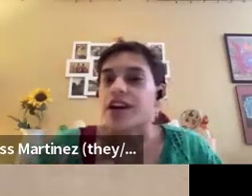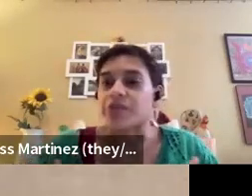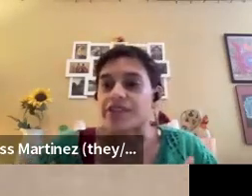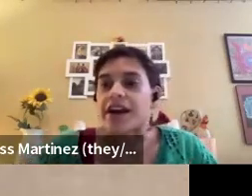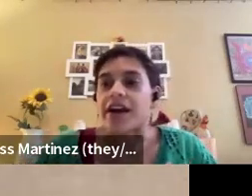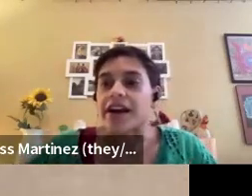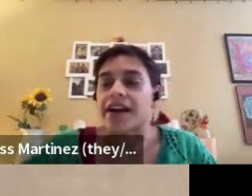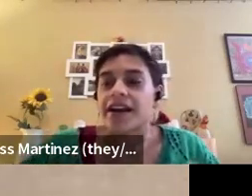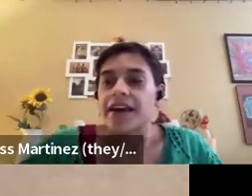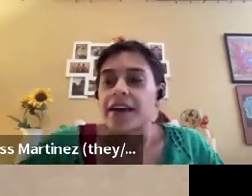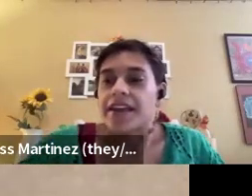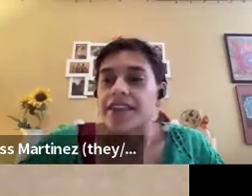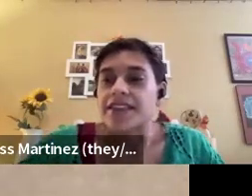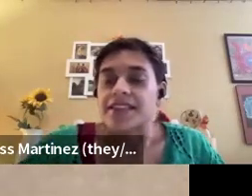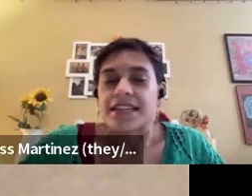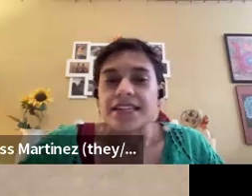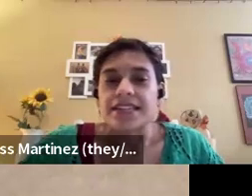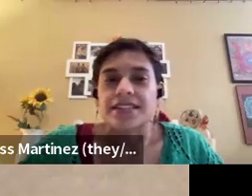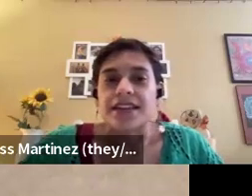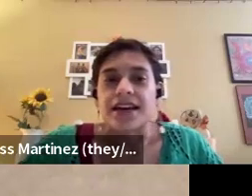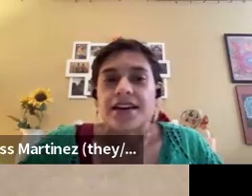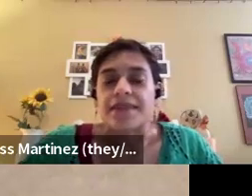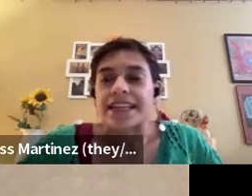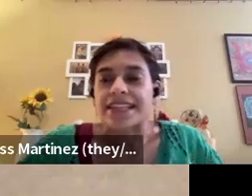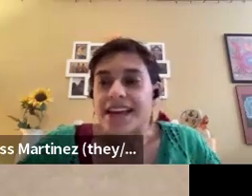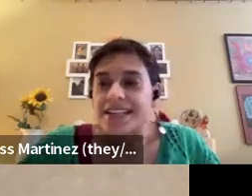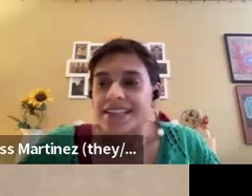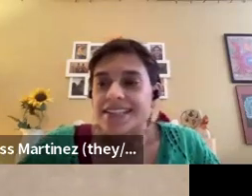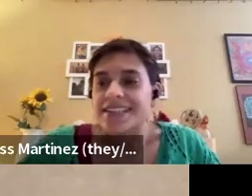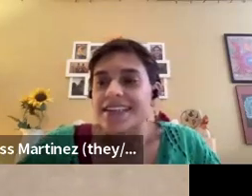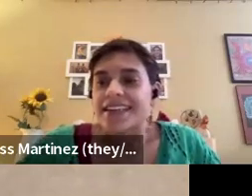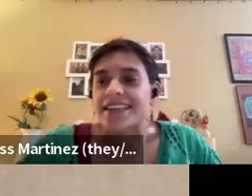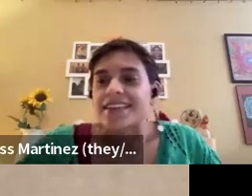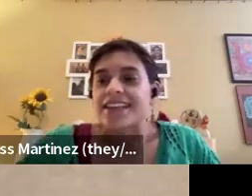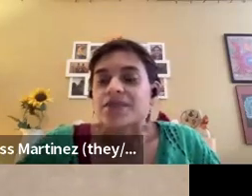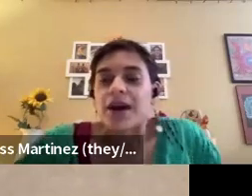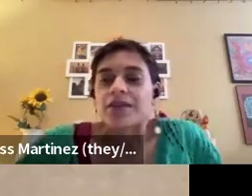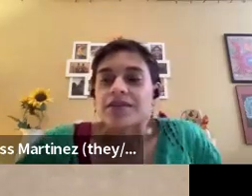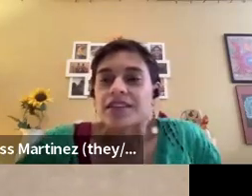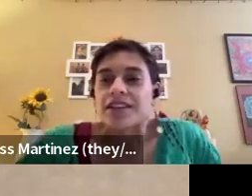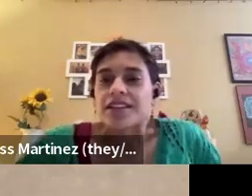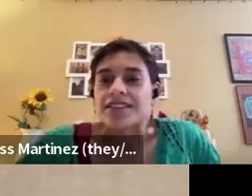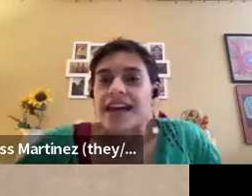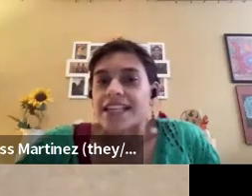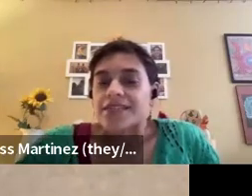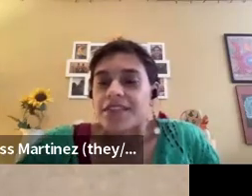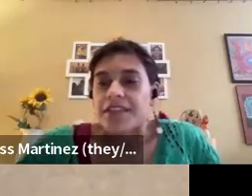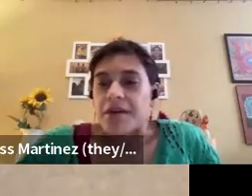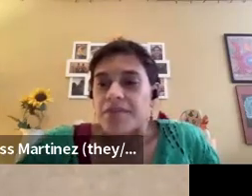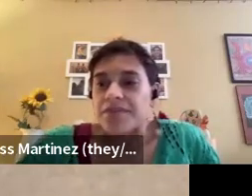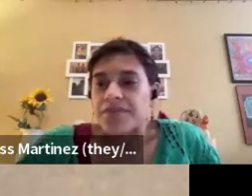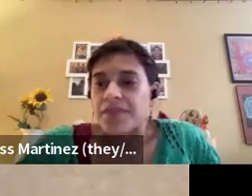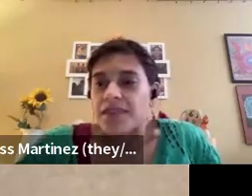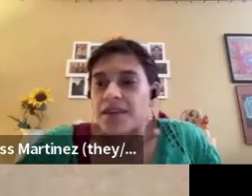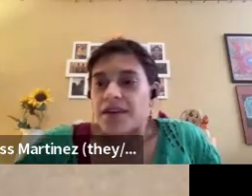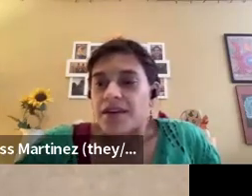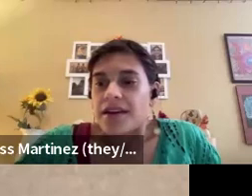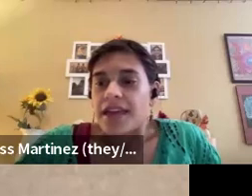just describe what they are. This is an insect that's about the size of a